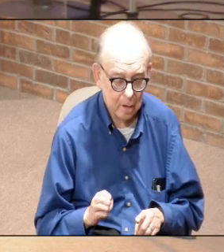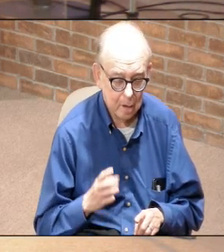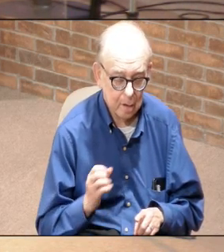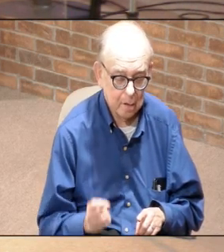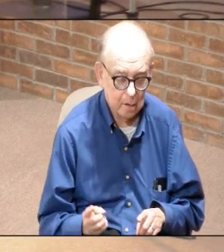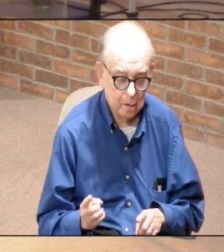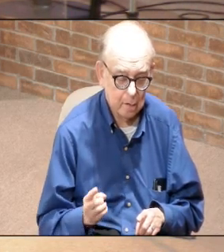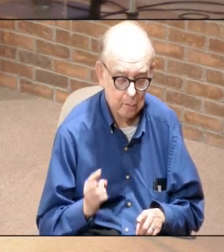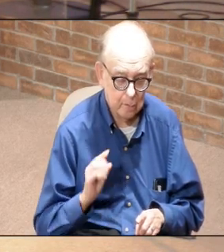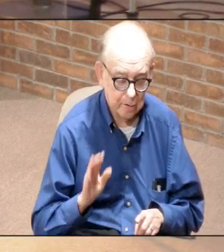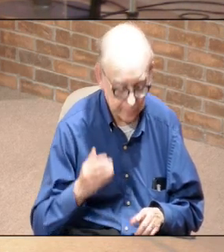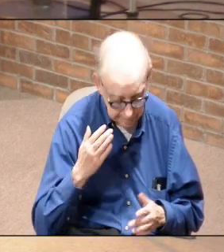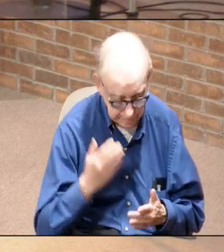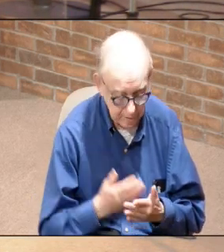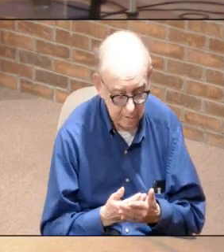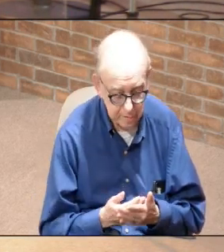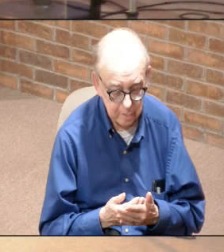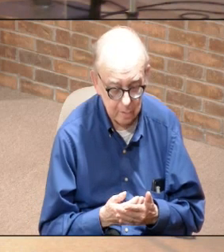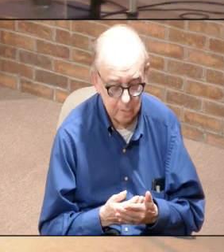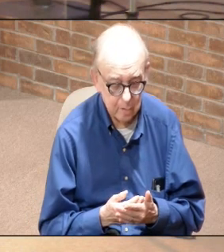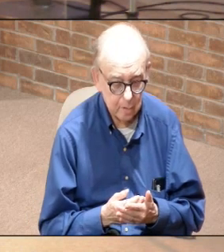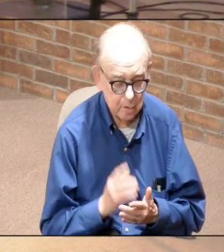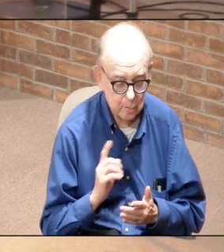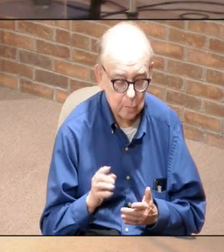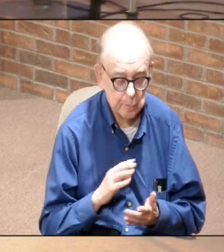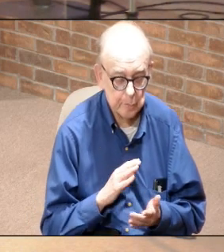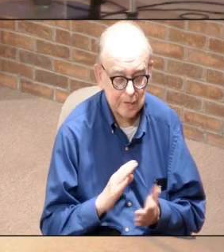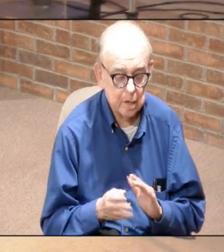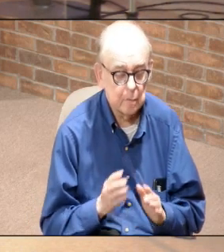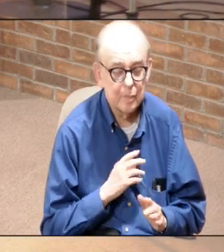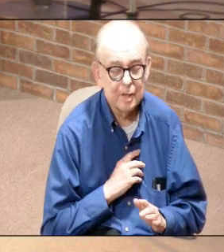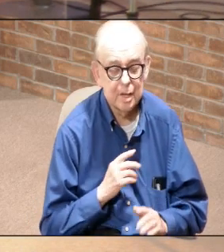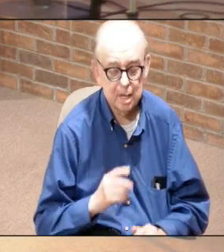because one of his sons are going to be the king.